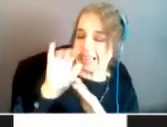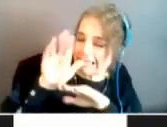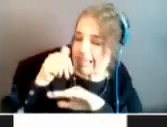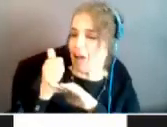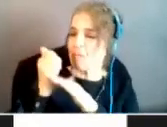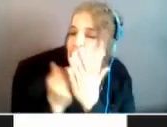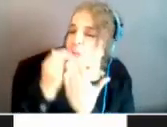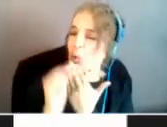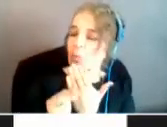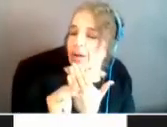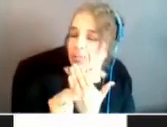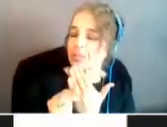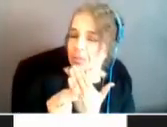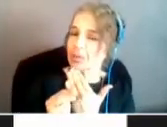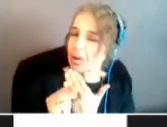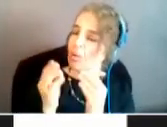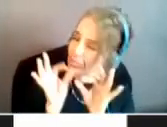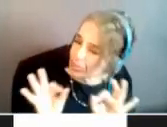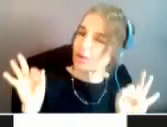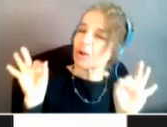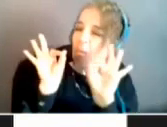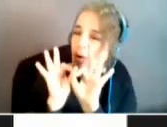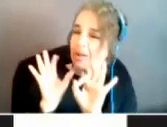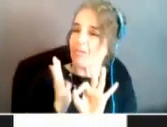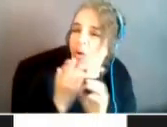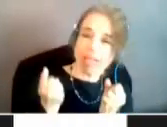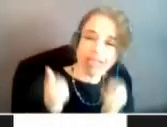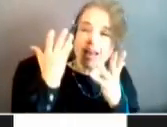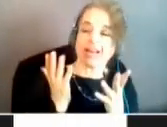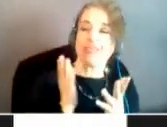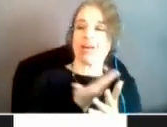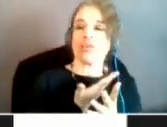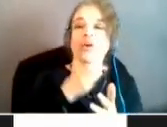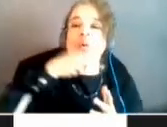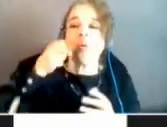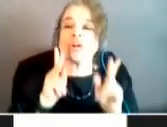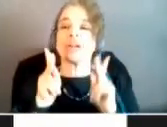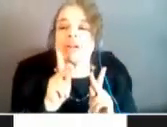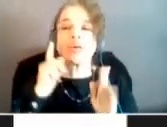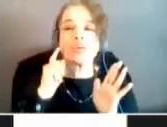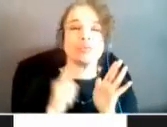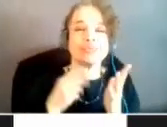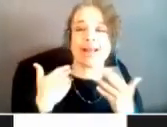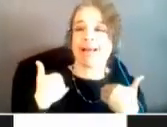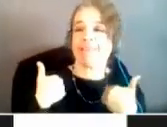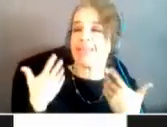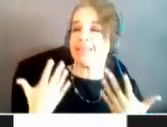program is so important for a lot of our older people who really just